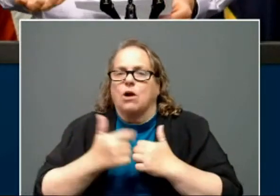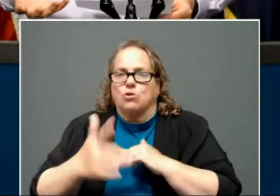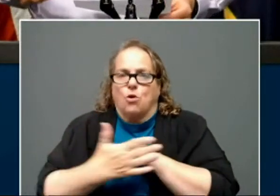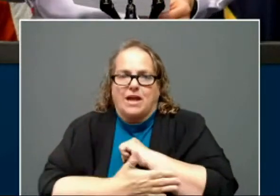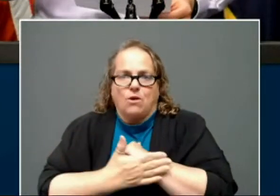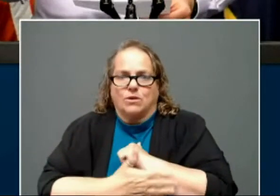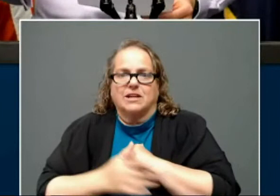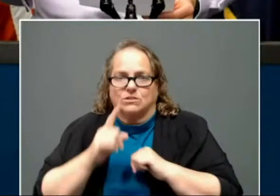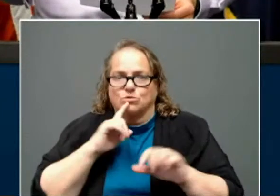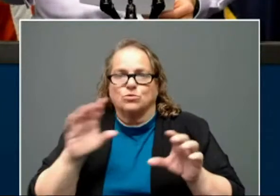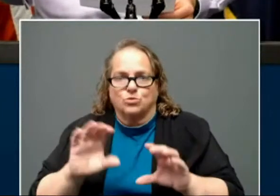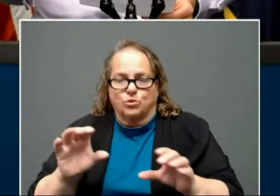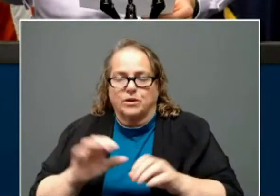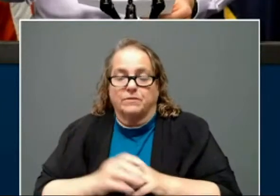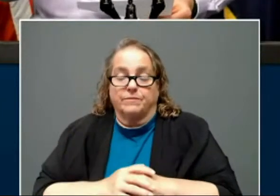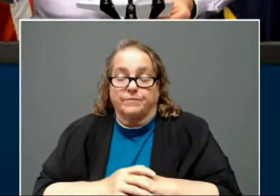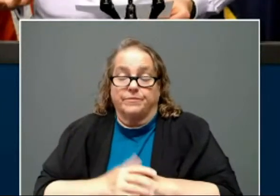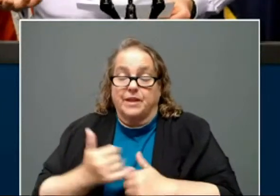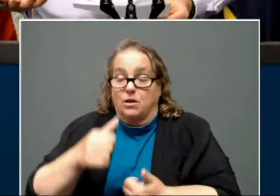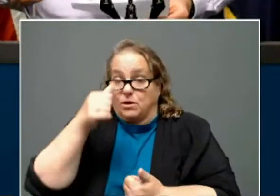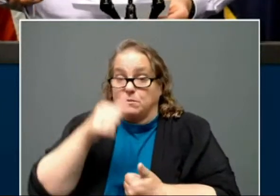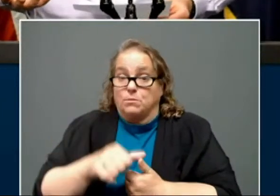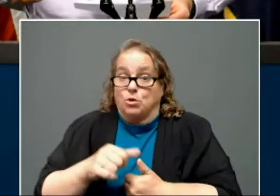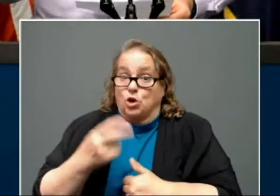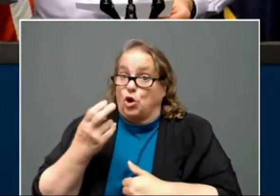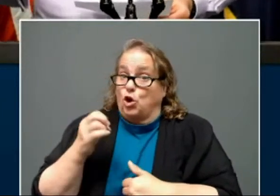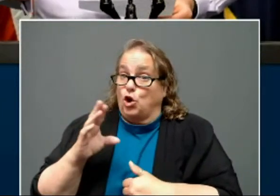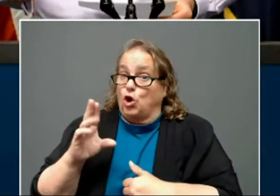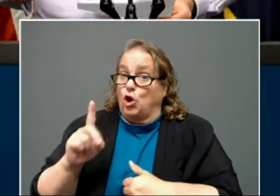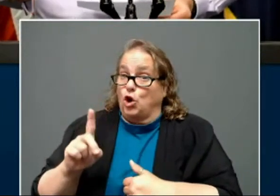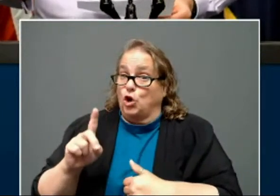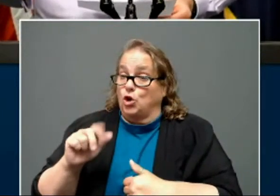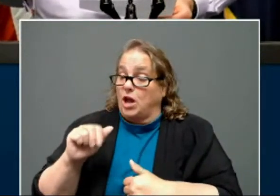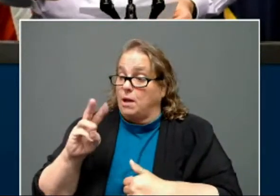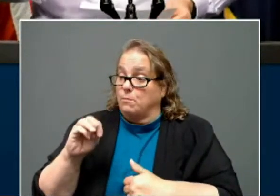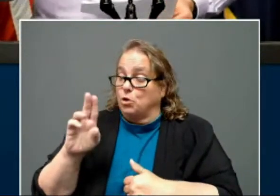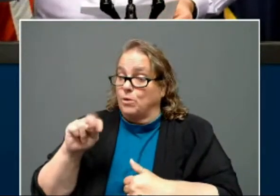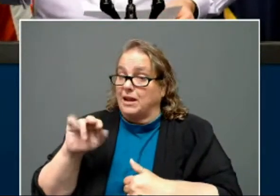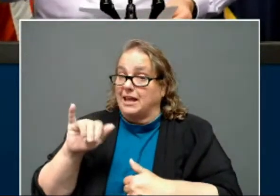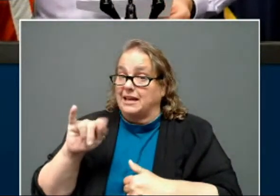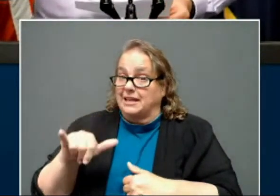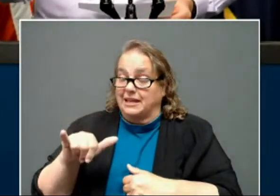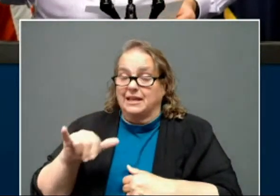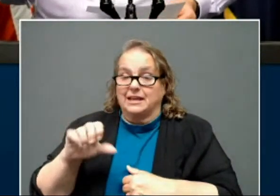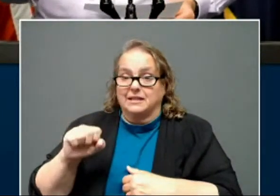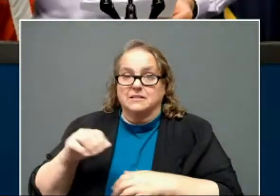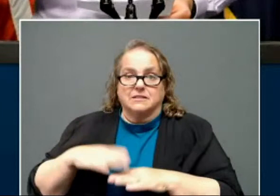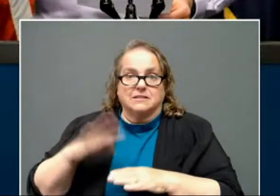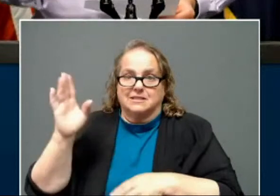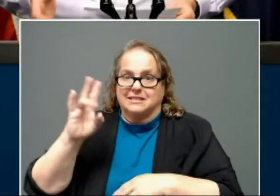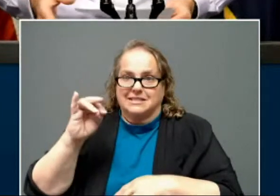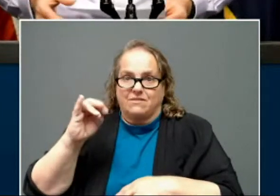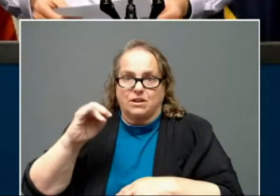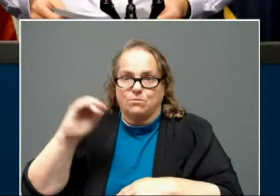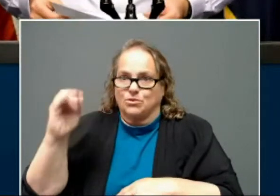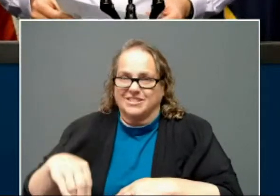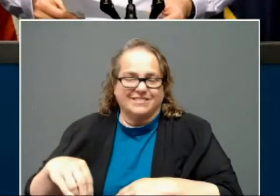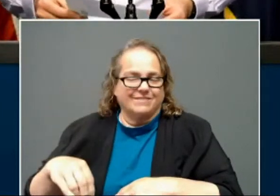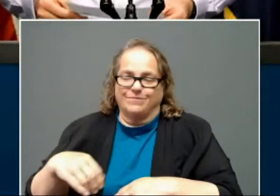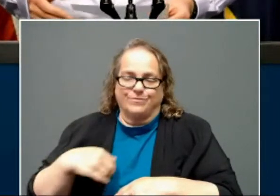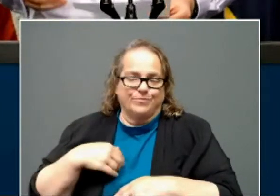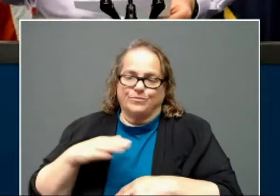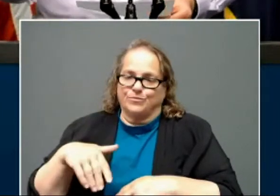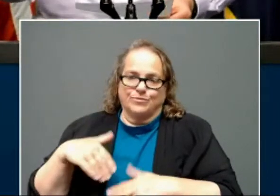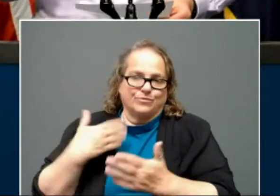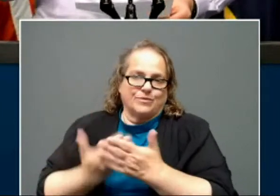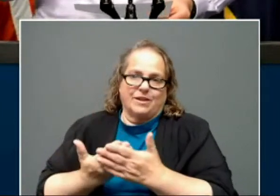remember, herd immunity, we talk about the lowest number mentioned is 70%. So we're not near that anywhere. The closest is in Woodford